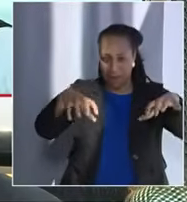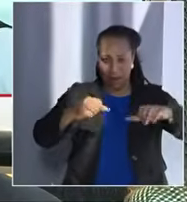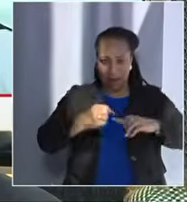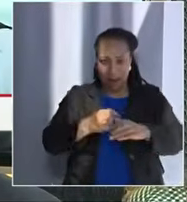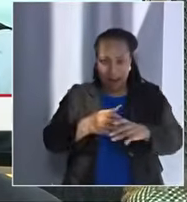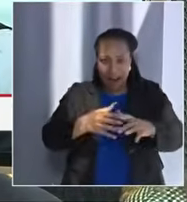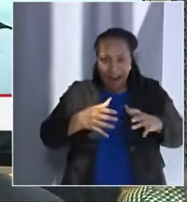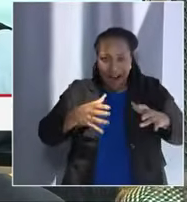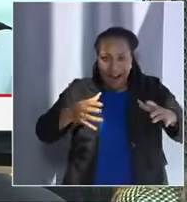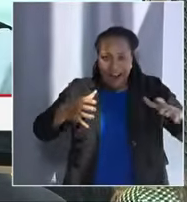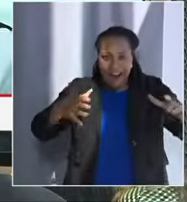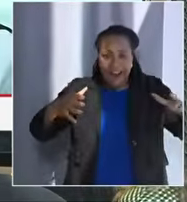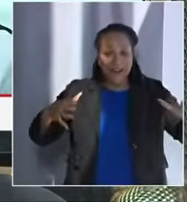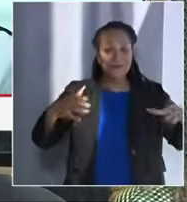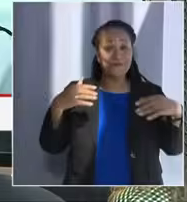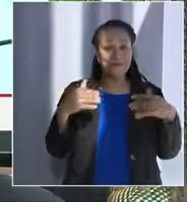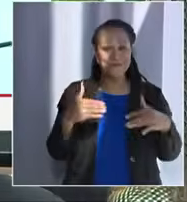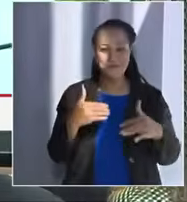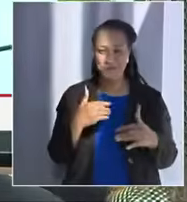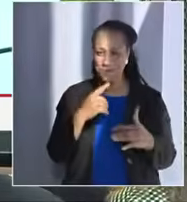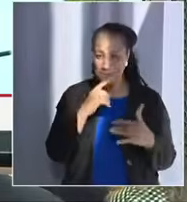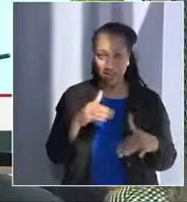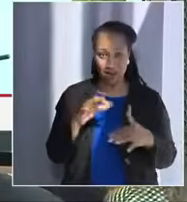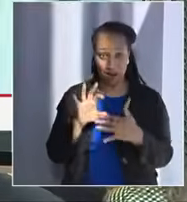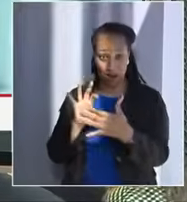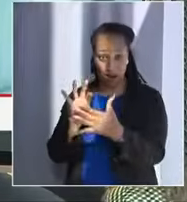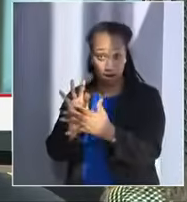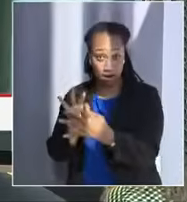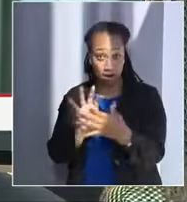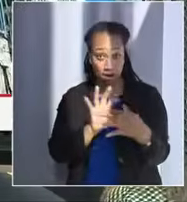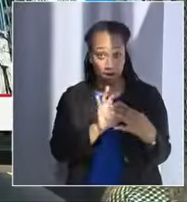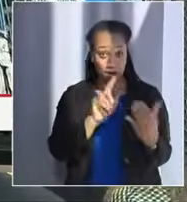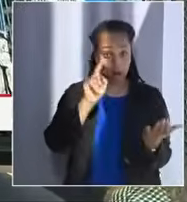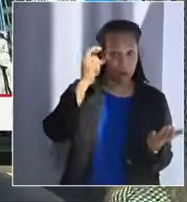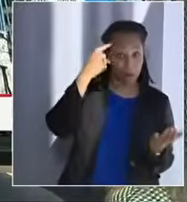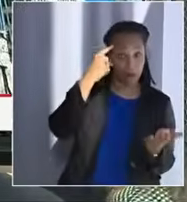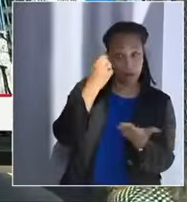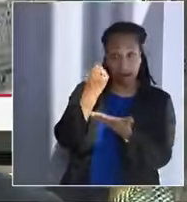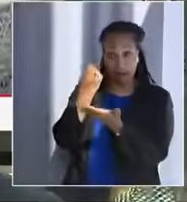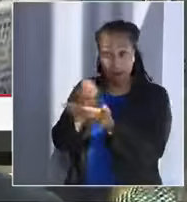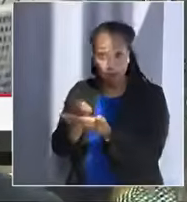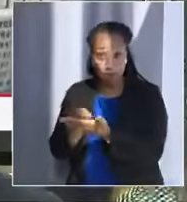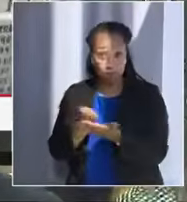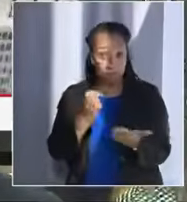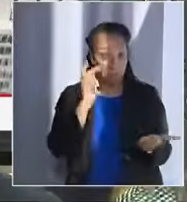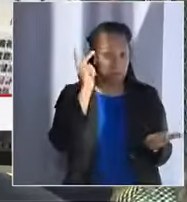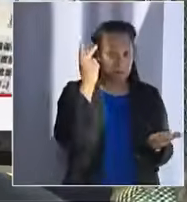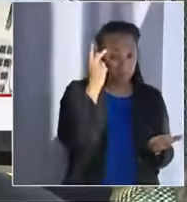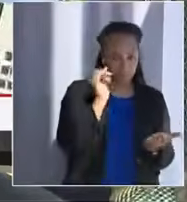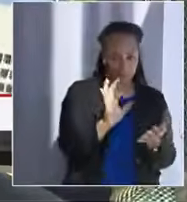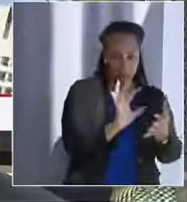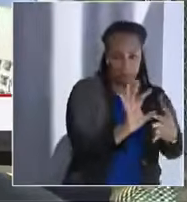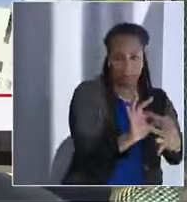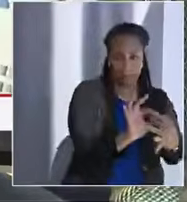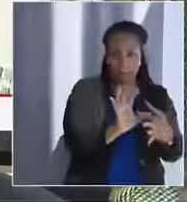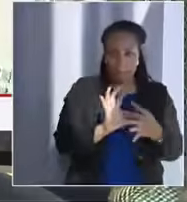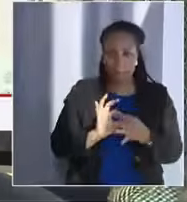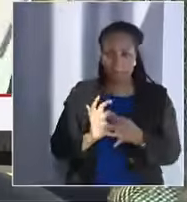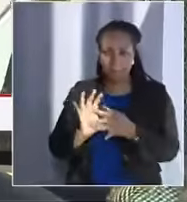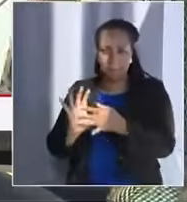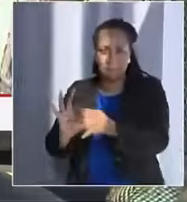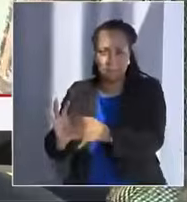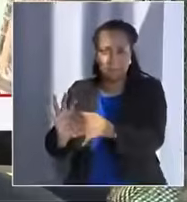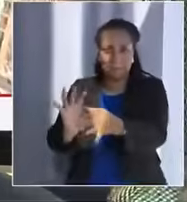way that only Georgetown can. This is more than a new campus. It's a place where ideas turn into